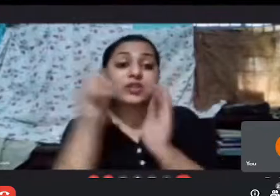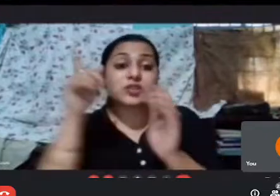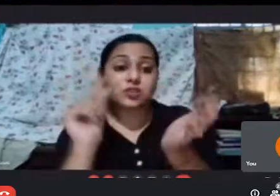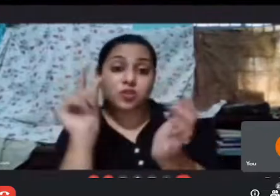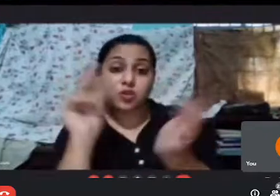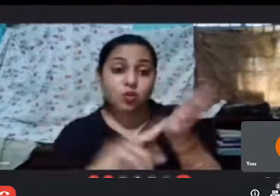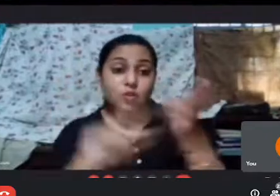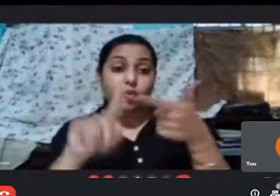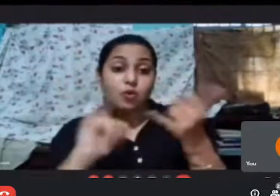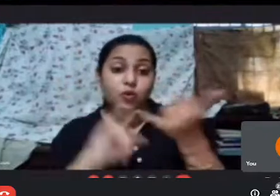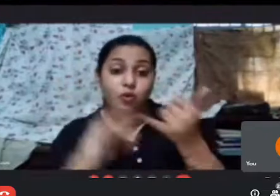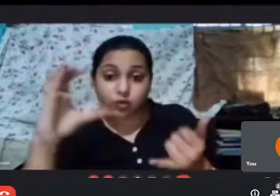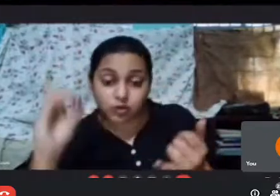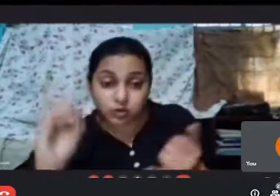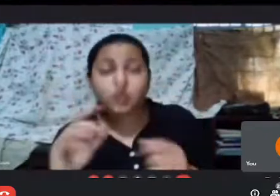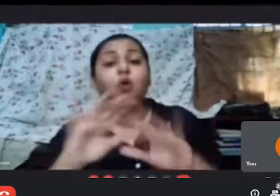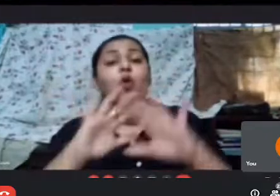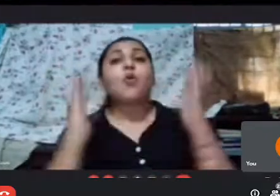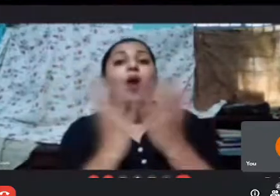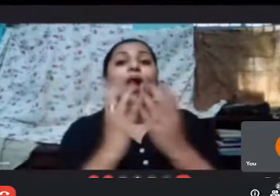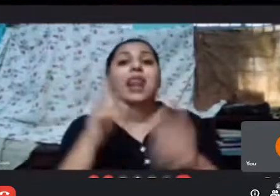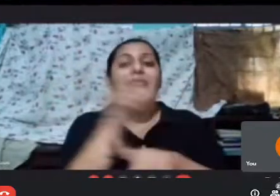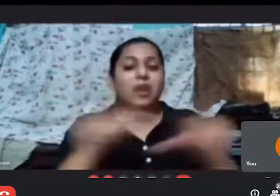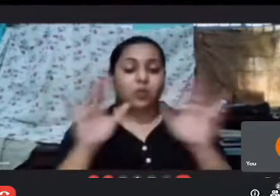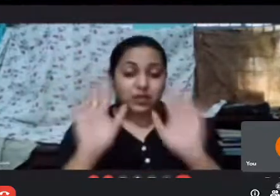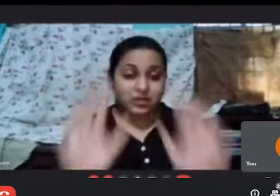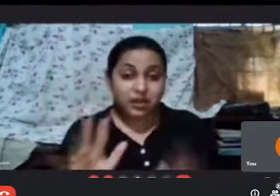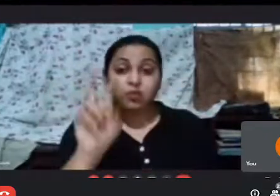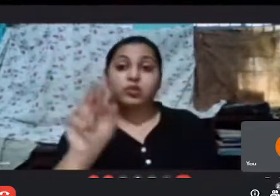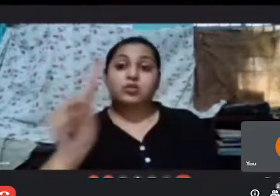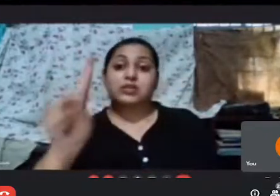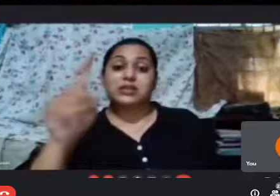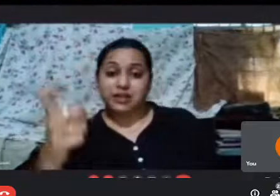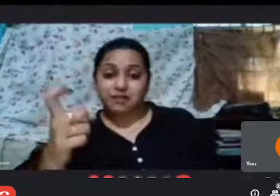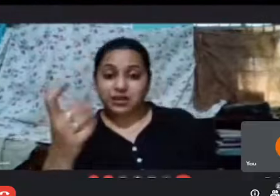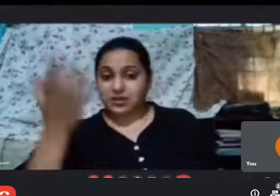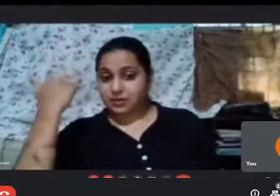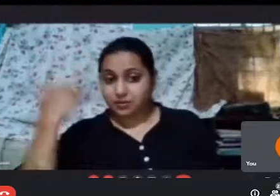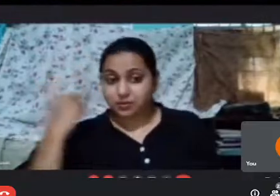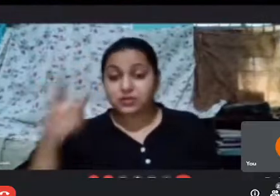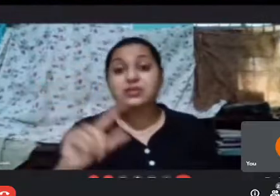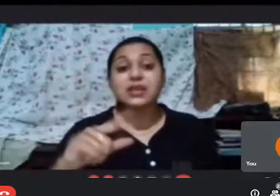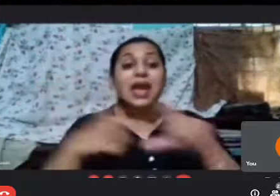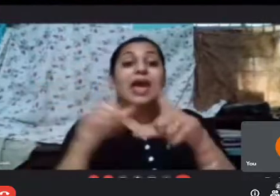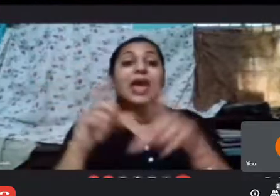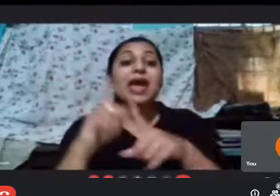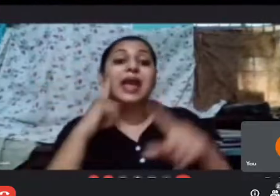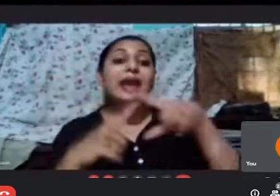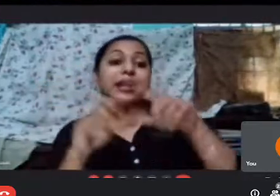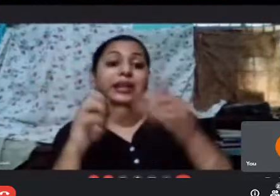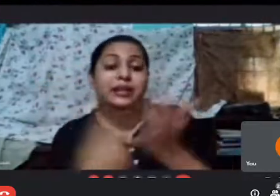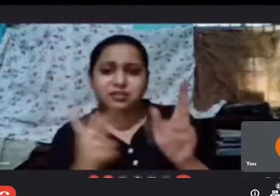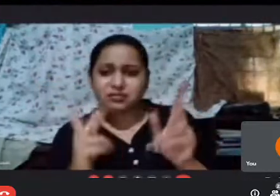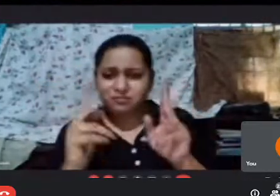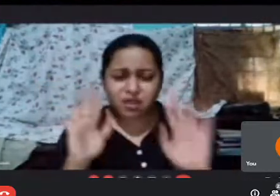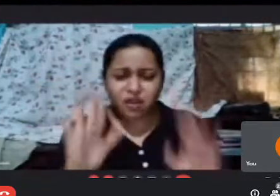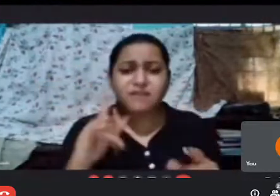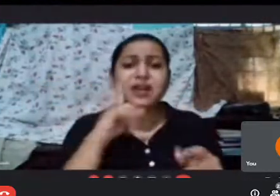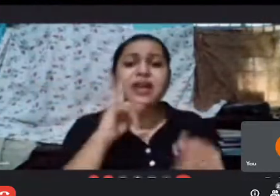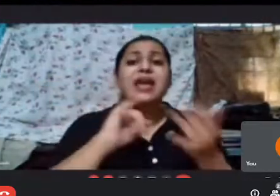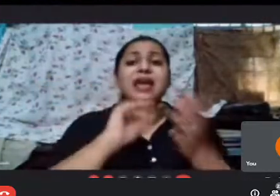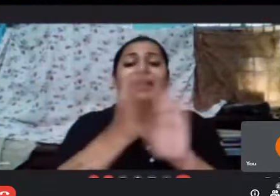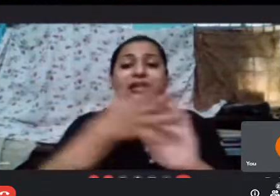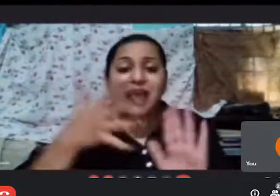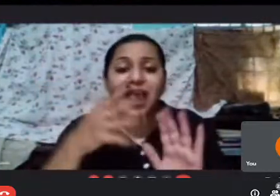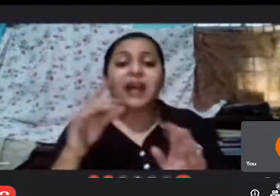Languages in 2017. She is editor-in-chief of the Ishara Press, a social enterprise in the UK,